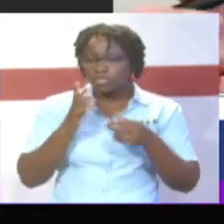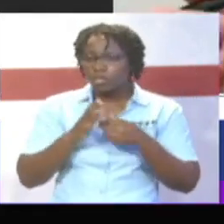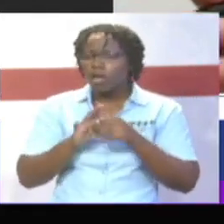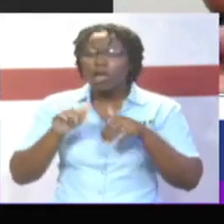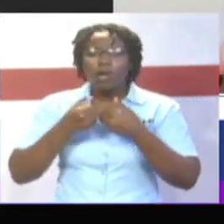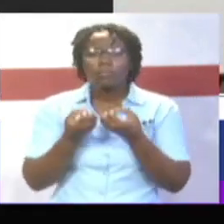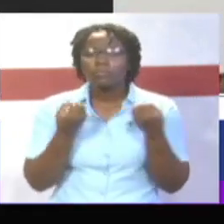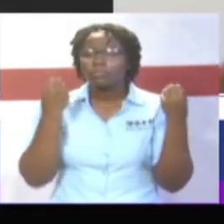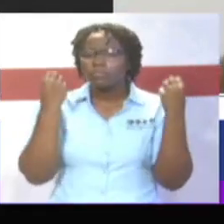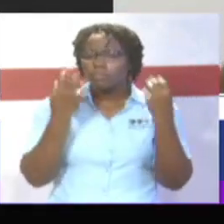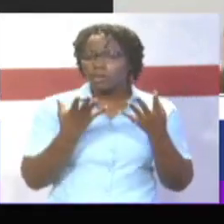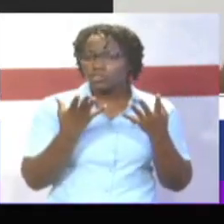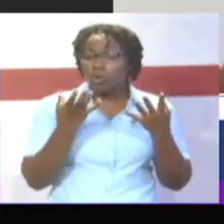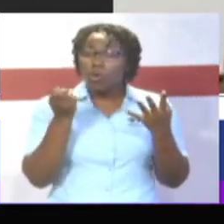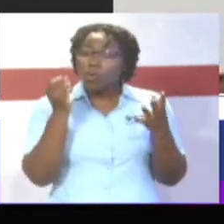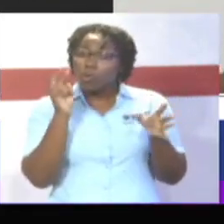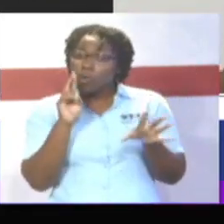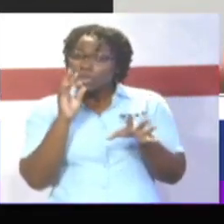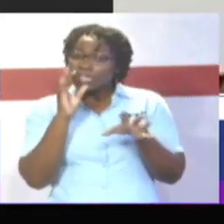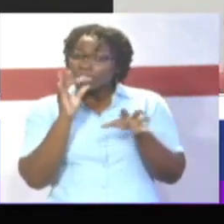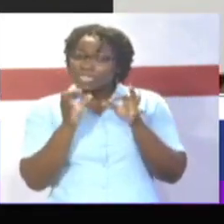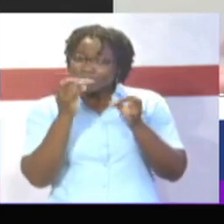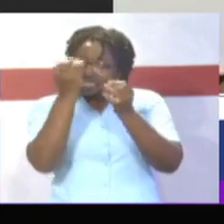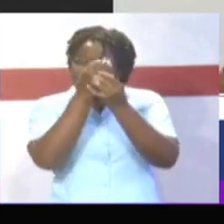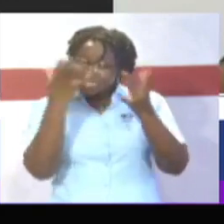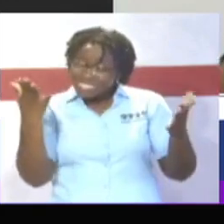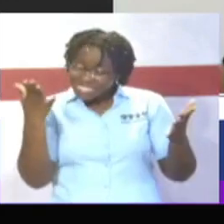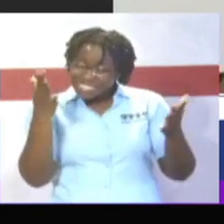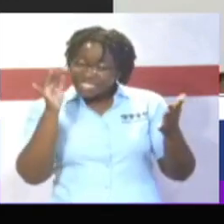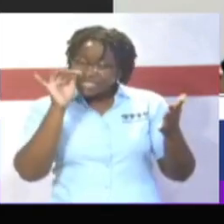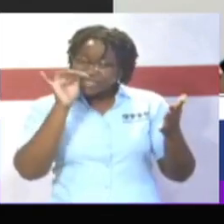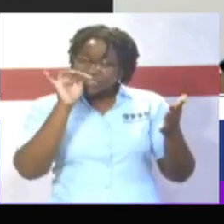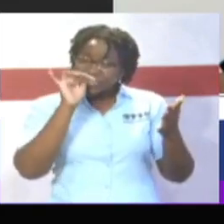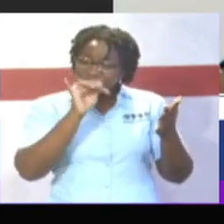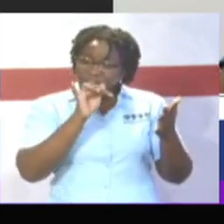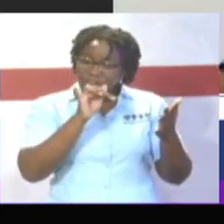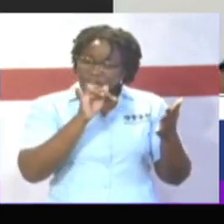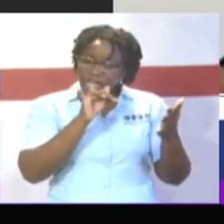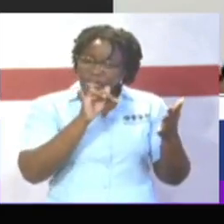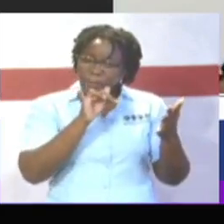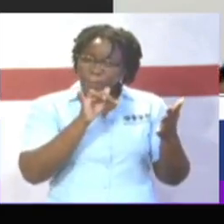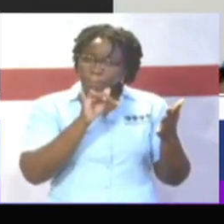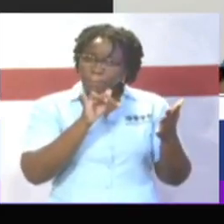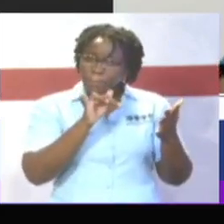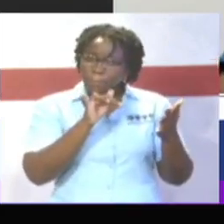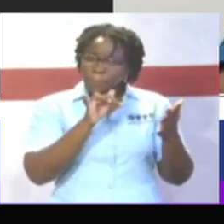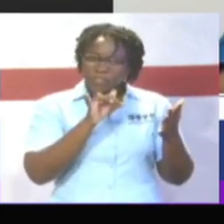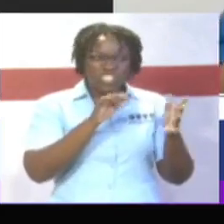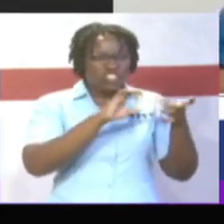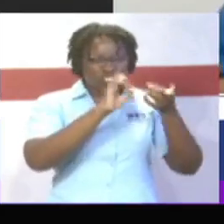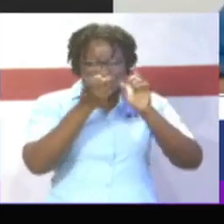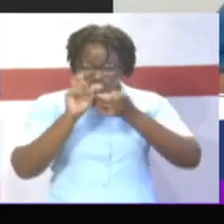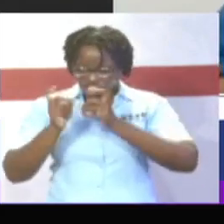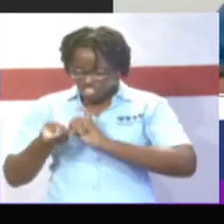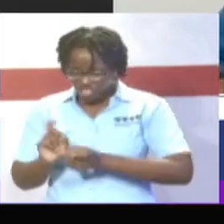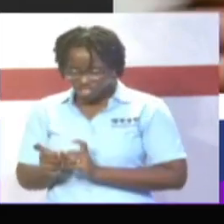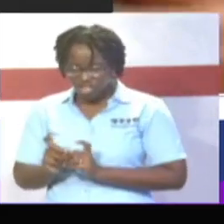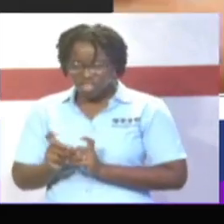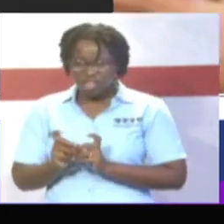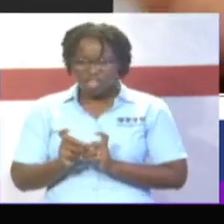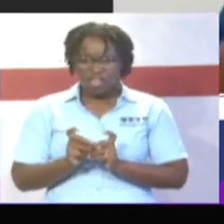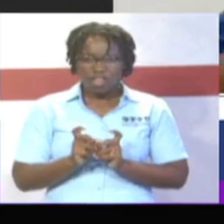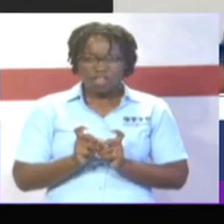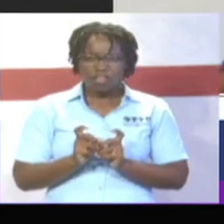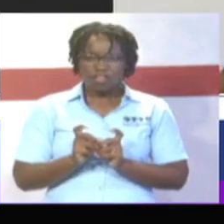how much or is the data pointing towards these changes resulting in